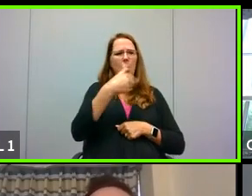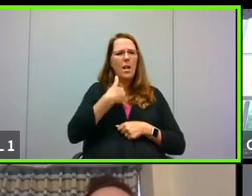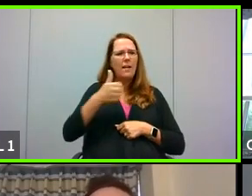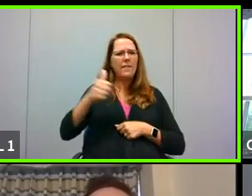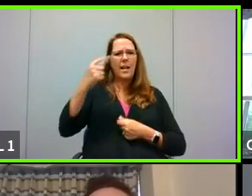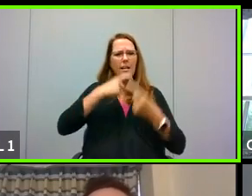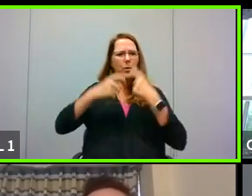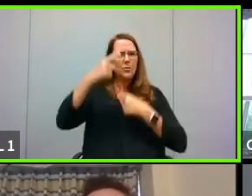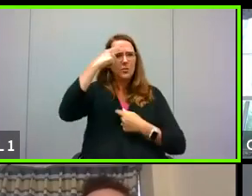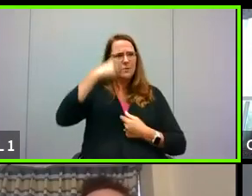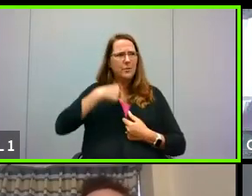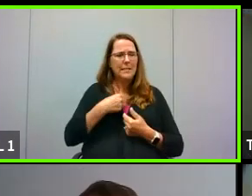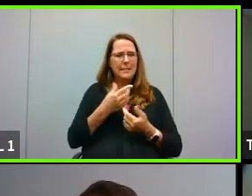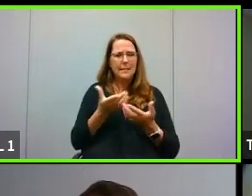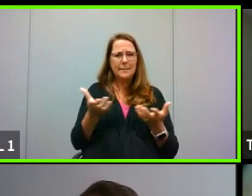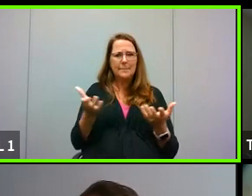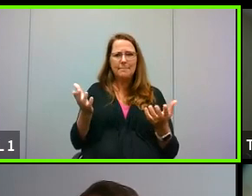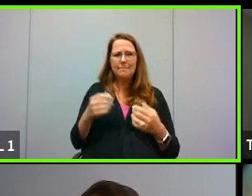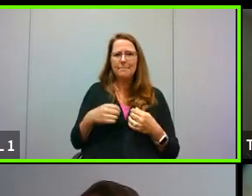me?